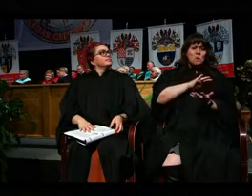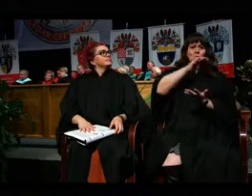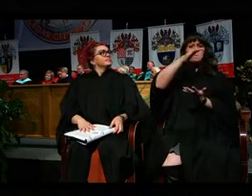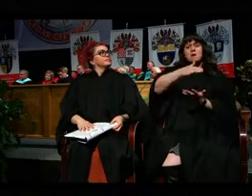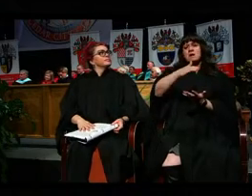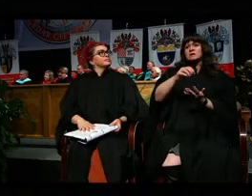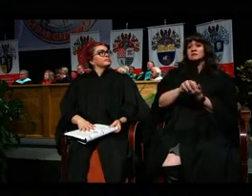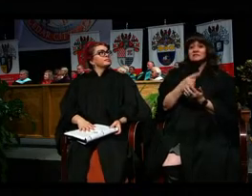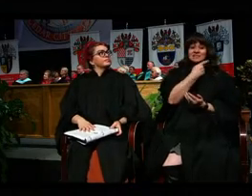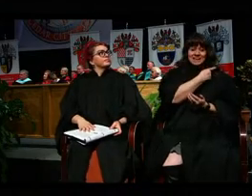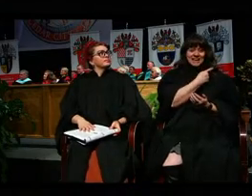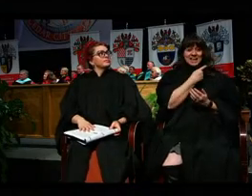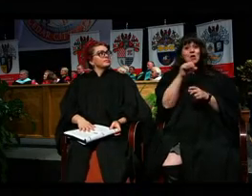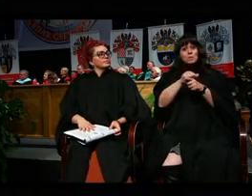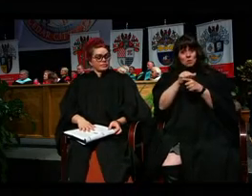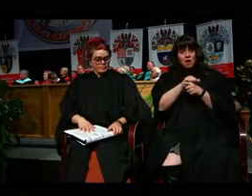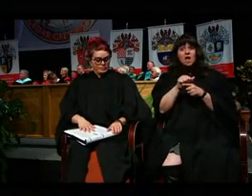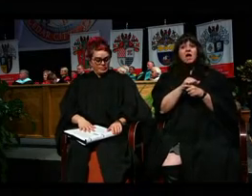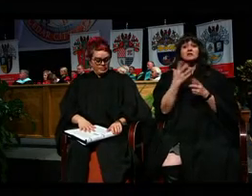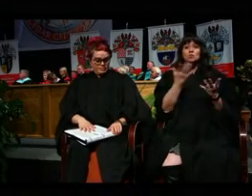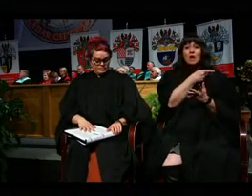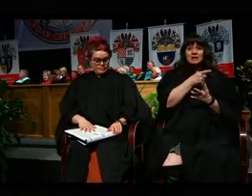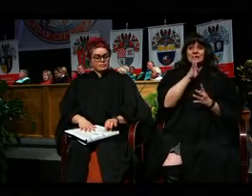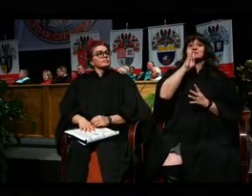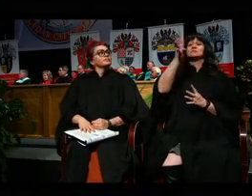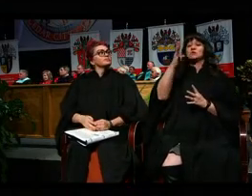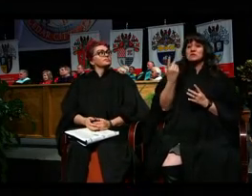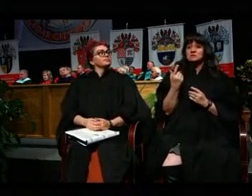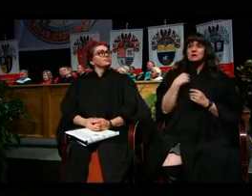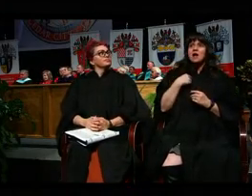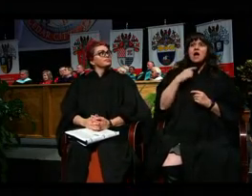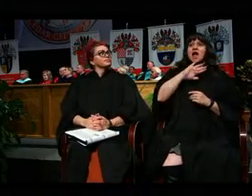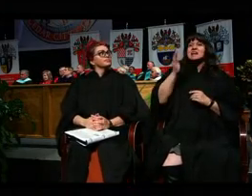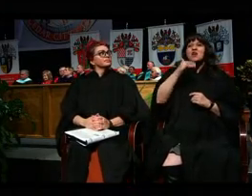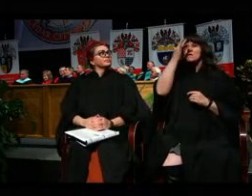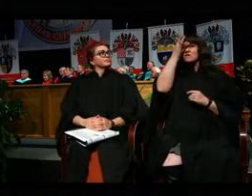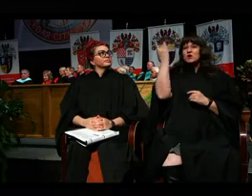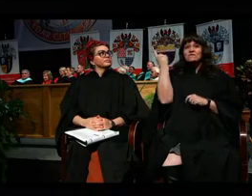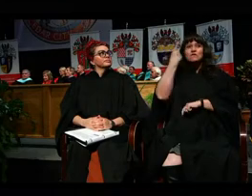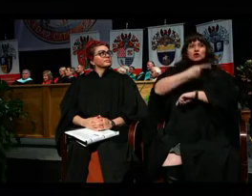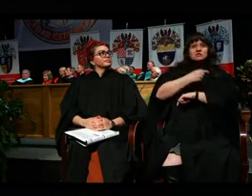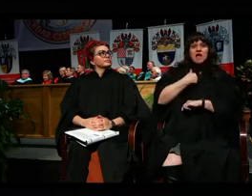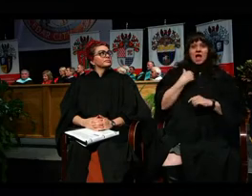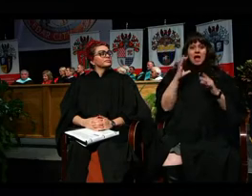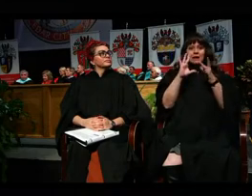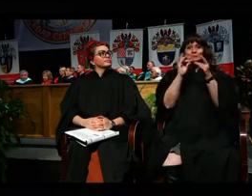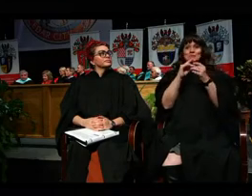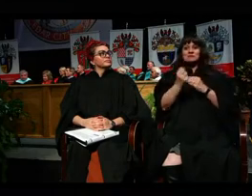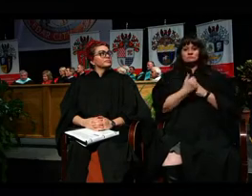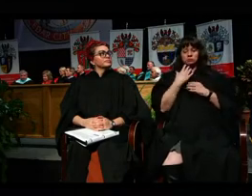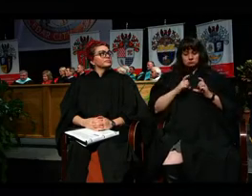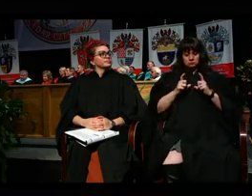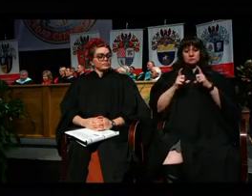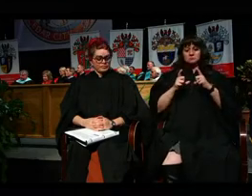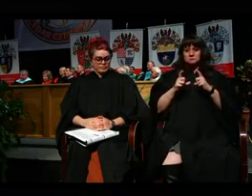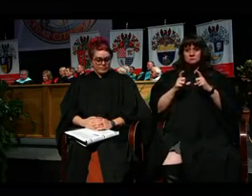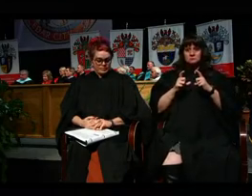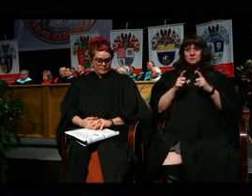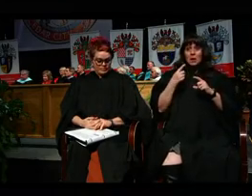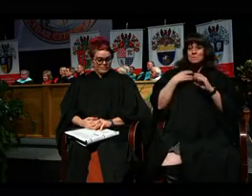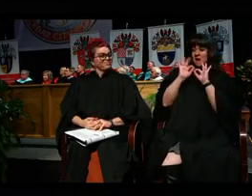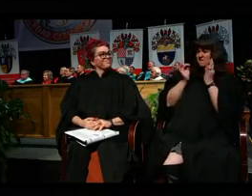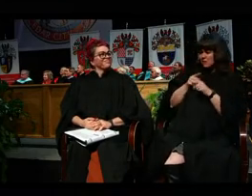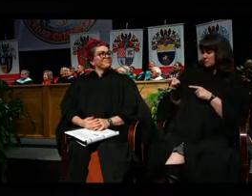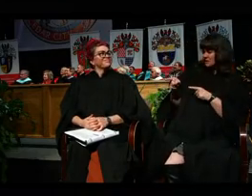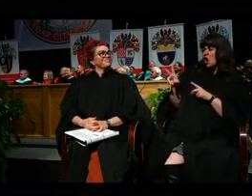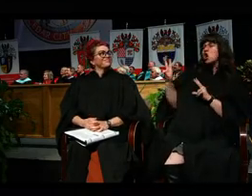Young practices what he preaches. I'll never forget the first day I got a text from Steve Young, and my family didn't believe me at all that it